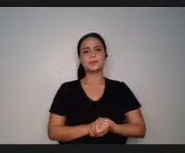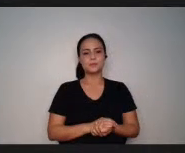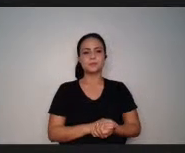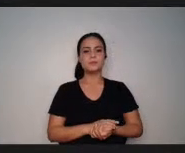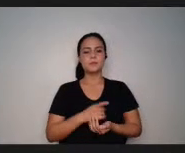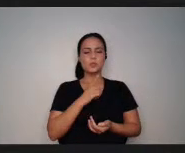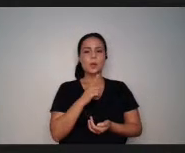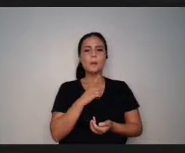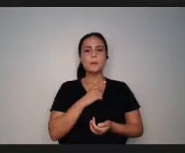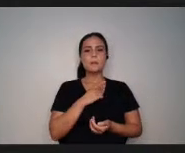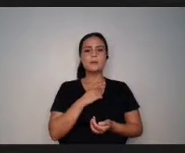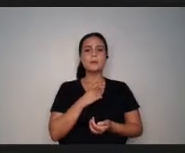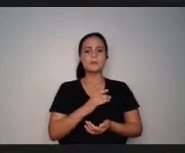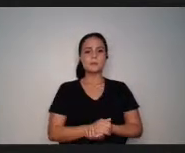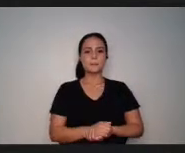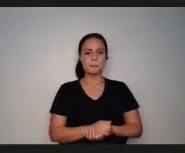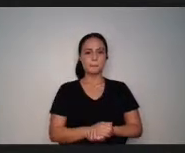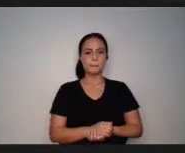and